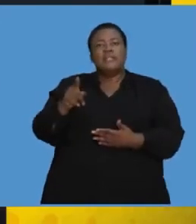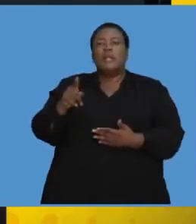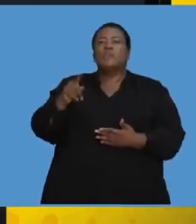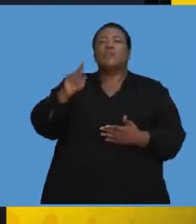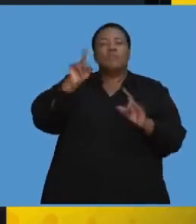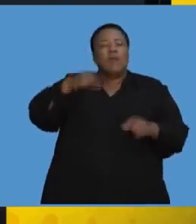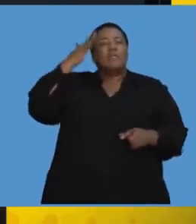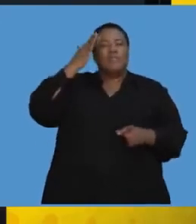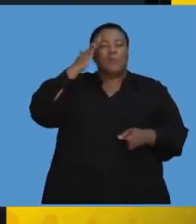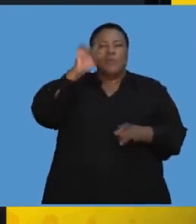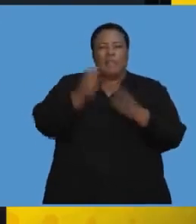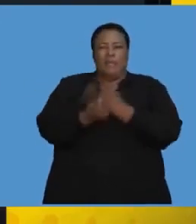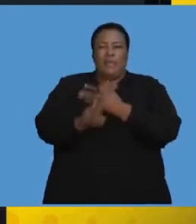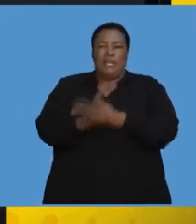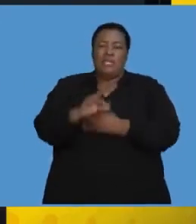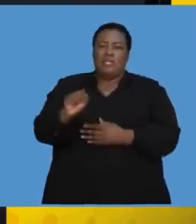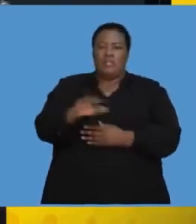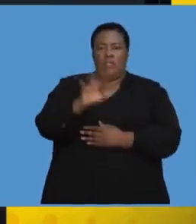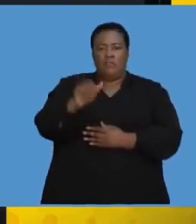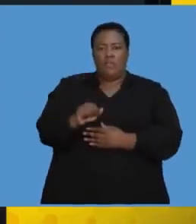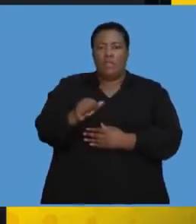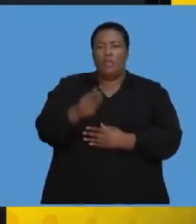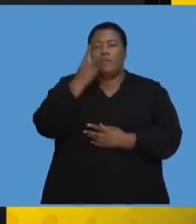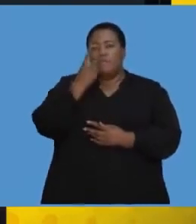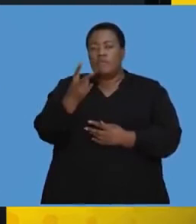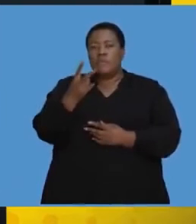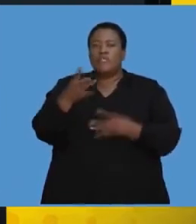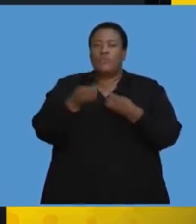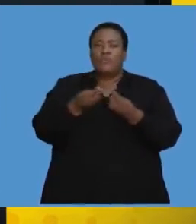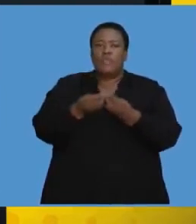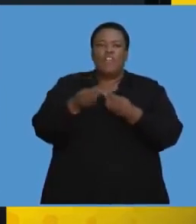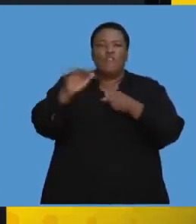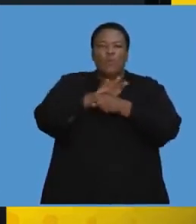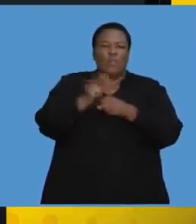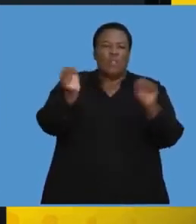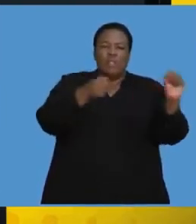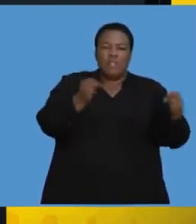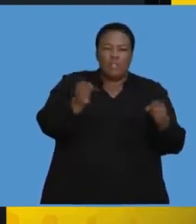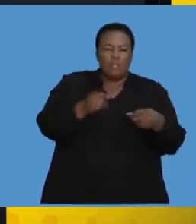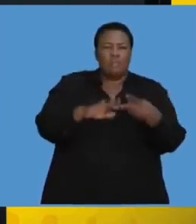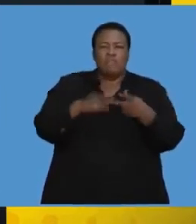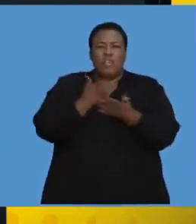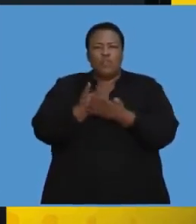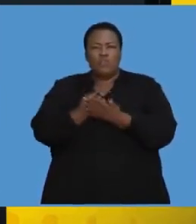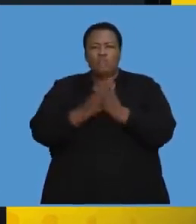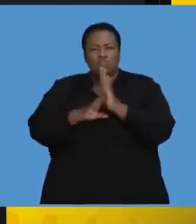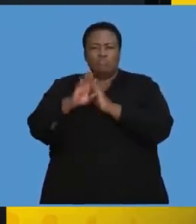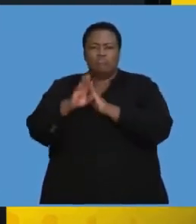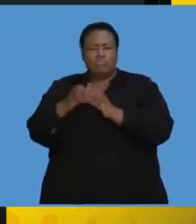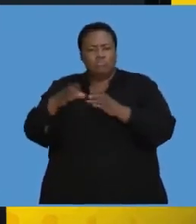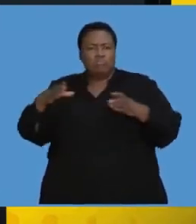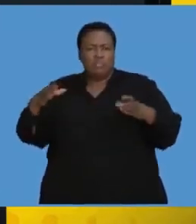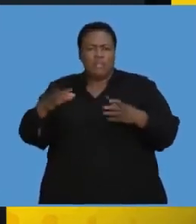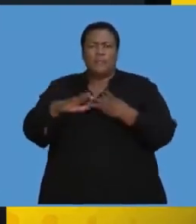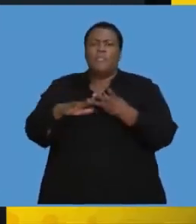be abreast with your current affairs. We are looking at things like our full employment, we are looking at economic growth, we are looking